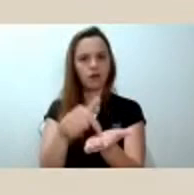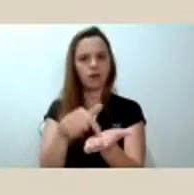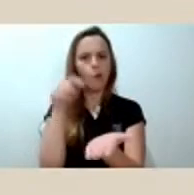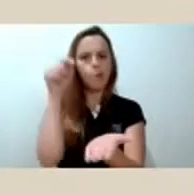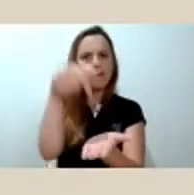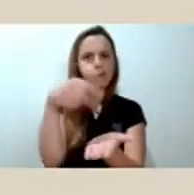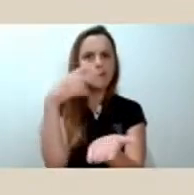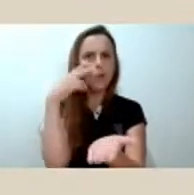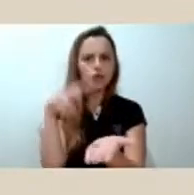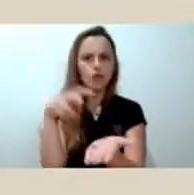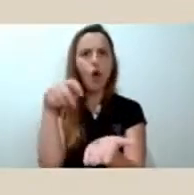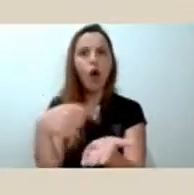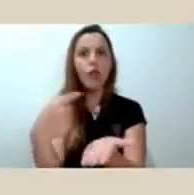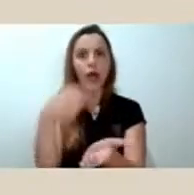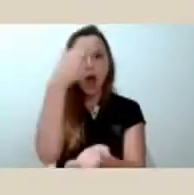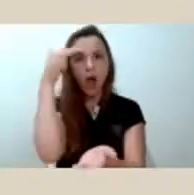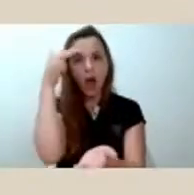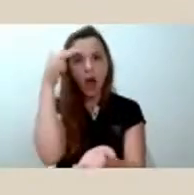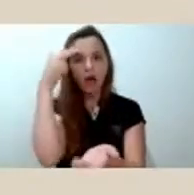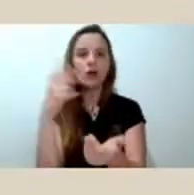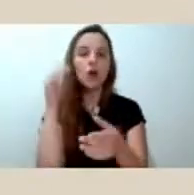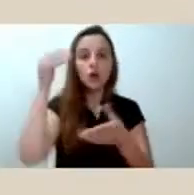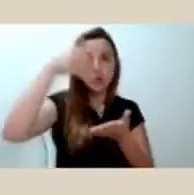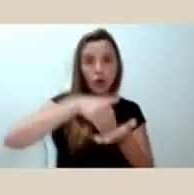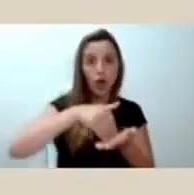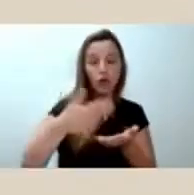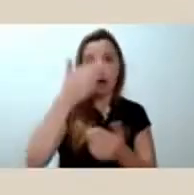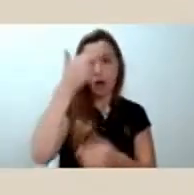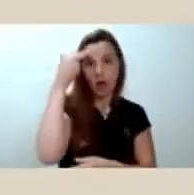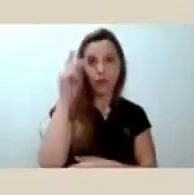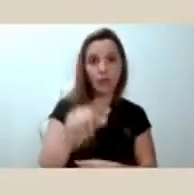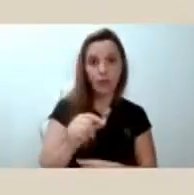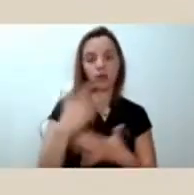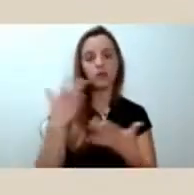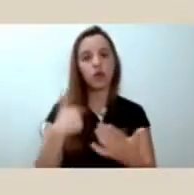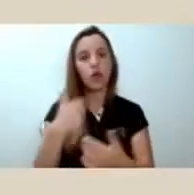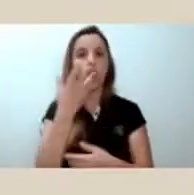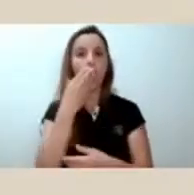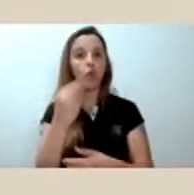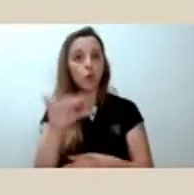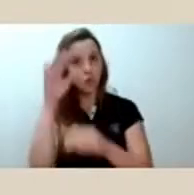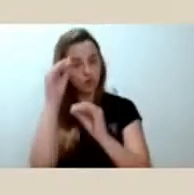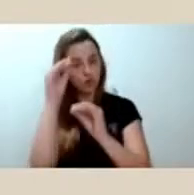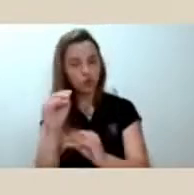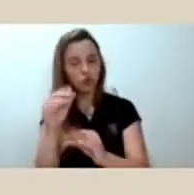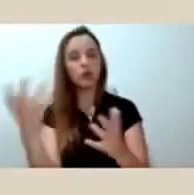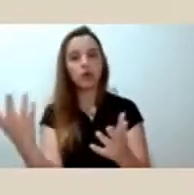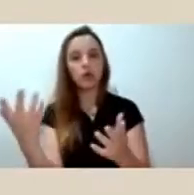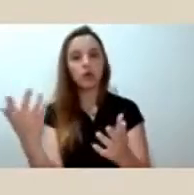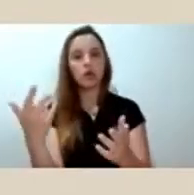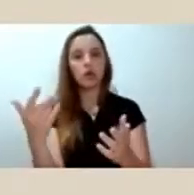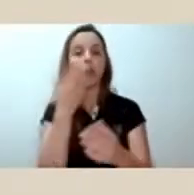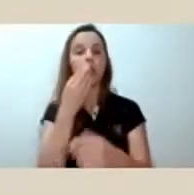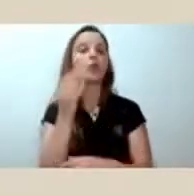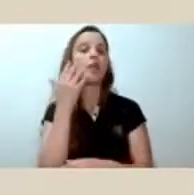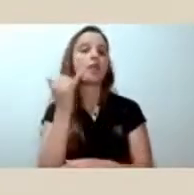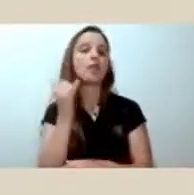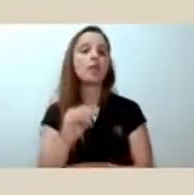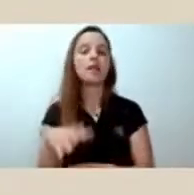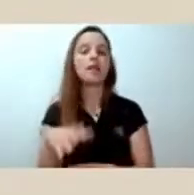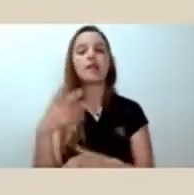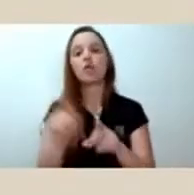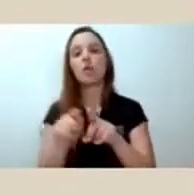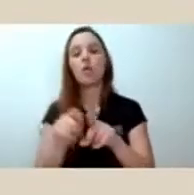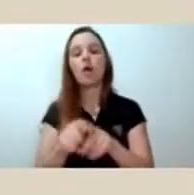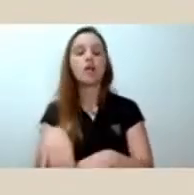Okay, let's say that I give my students, and this is actually something that I typically do, they are trying to select the CEO for a company, and the